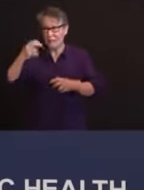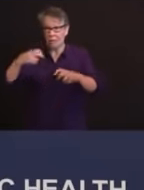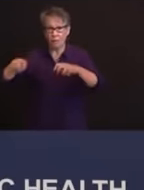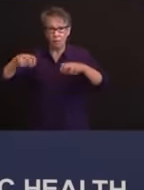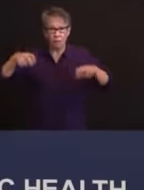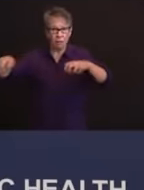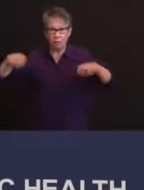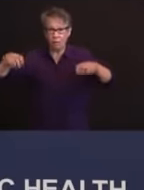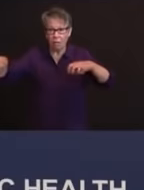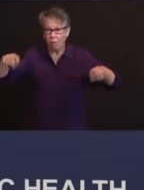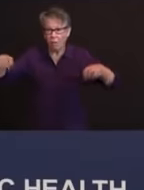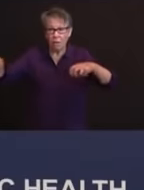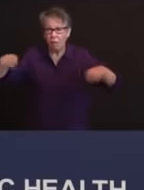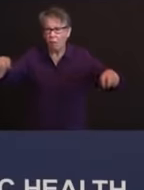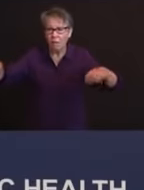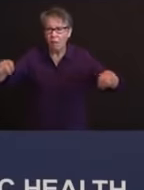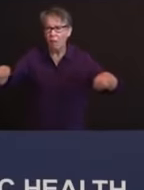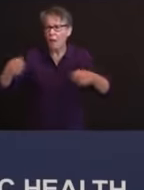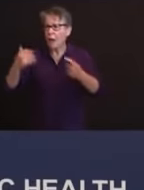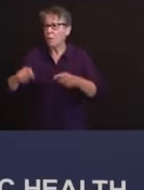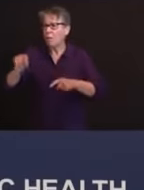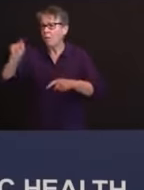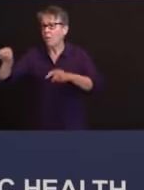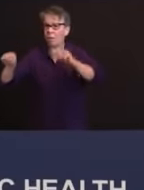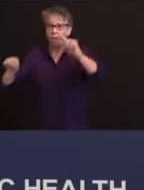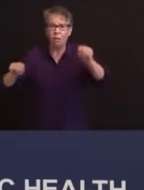indoor activities, we were taking on some amount of